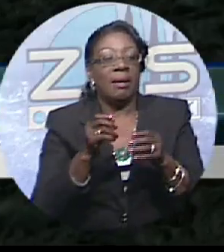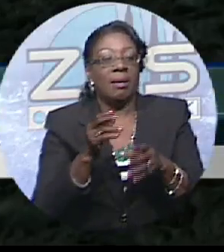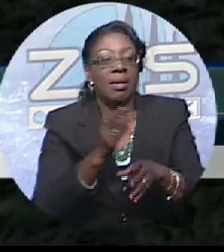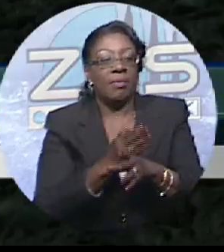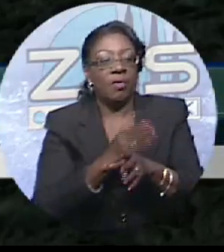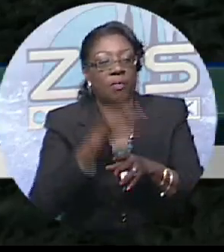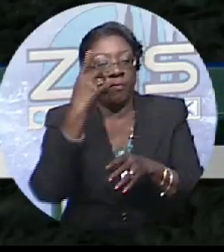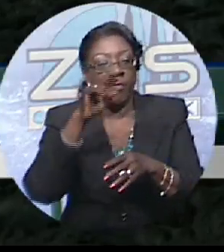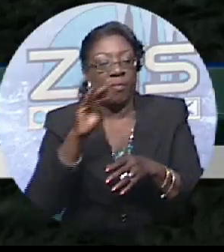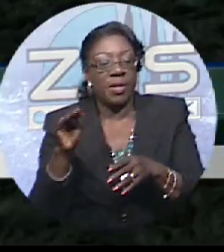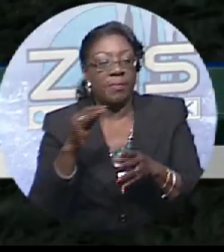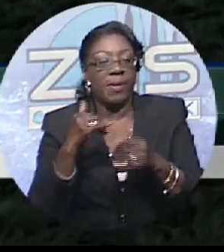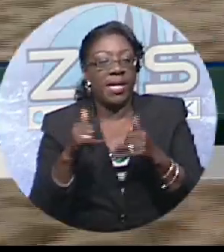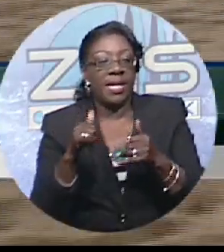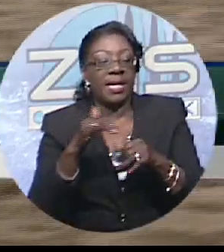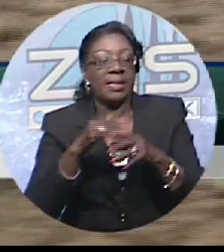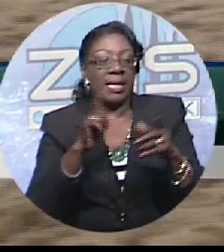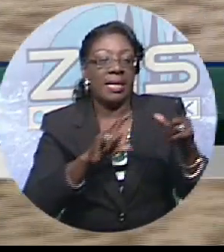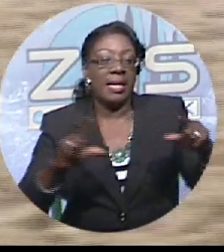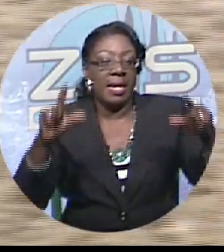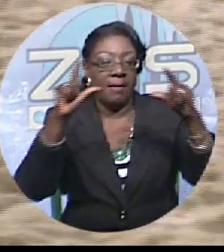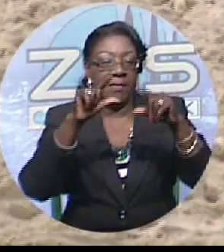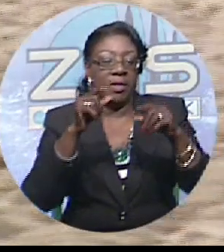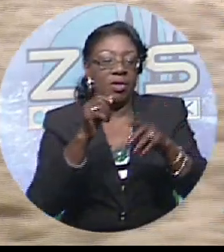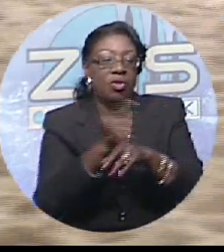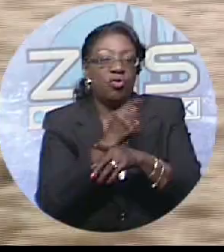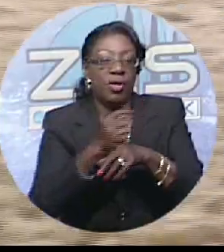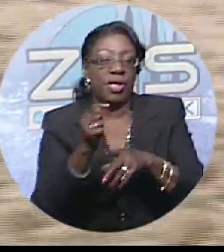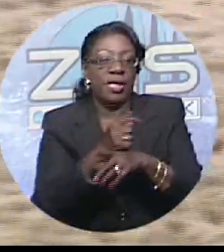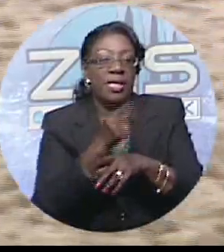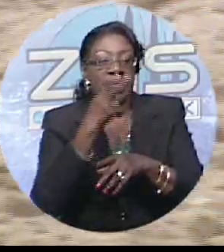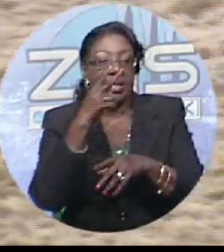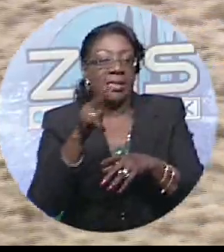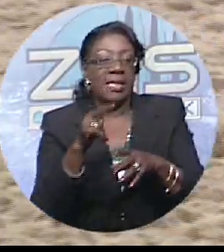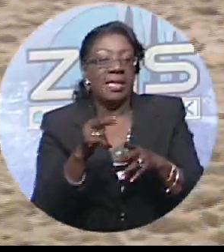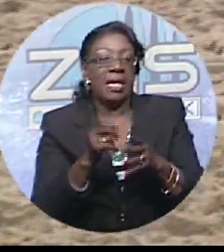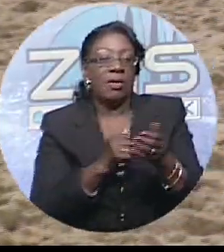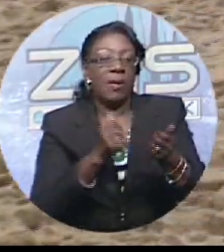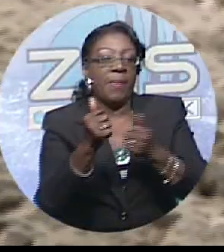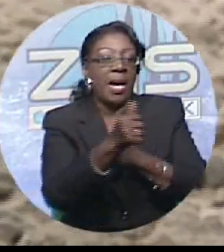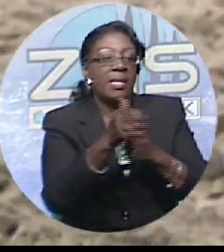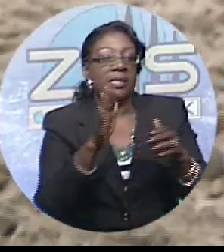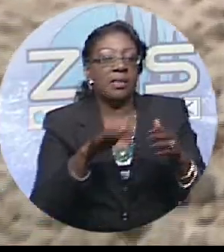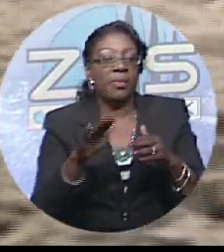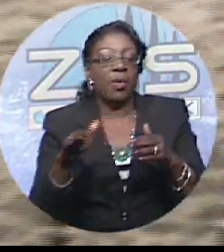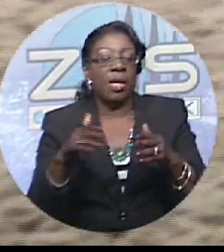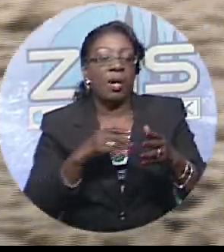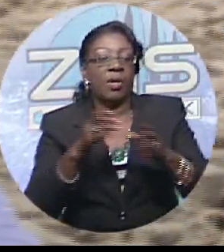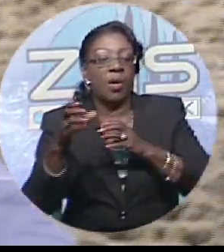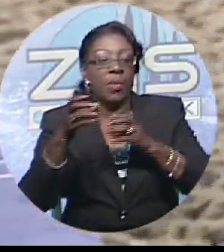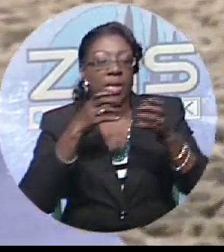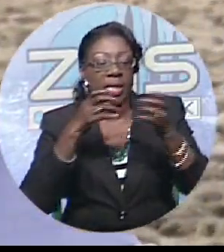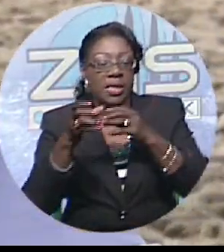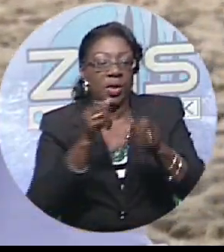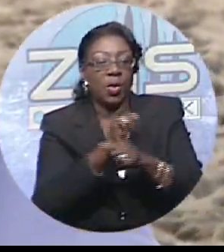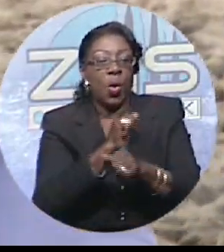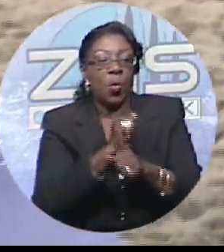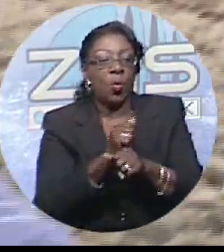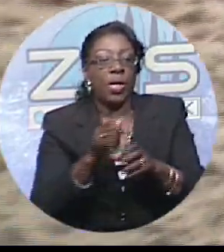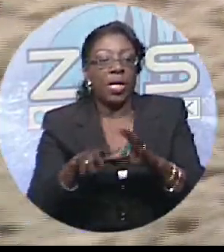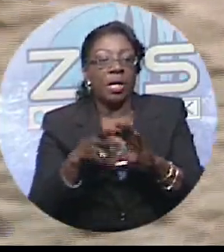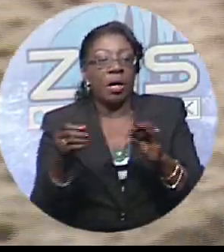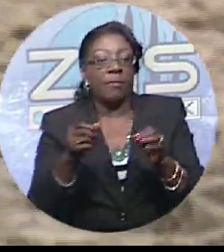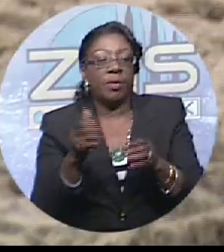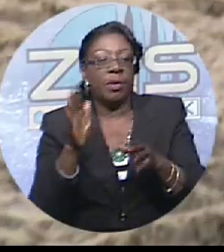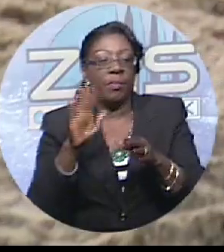at that level training, seeing their touches, seeing their tactically how they pass the ball with each other, the communications, working off the ball. That's